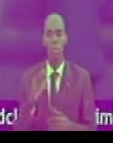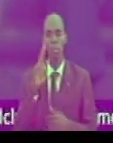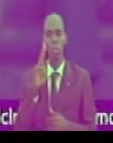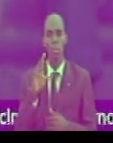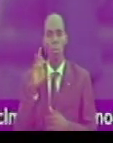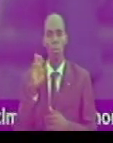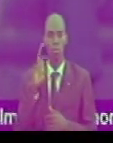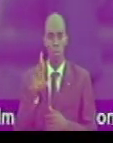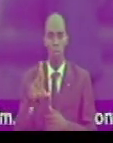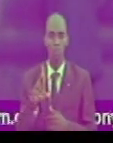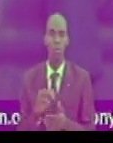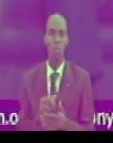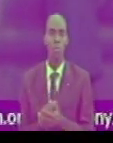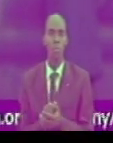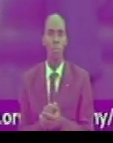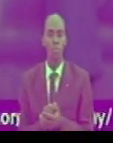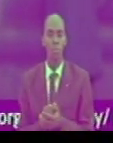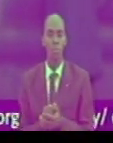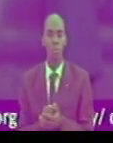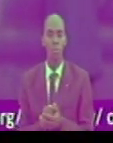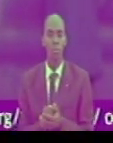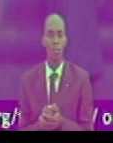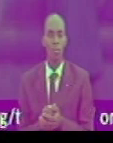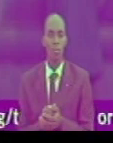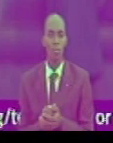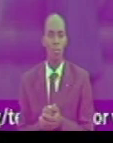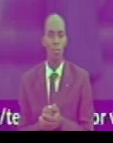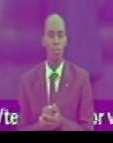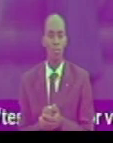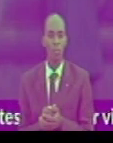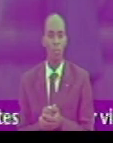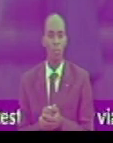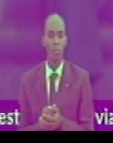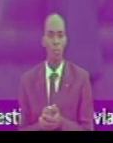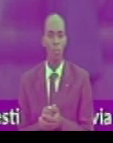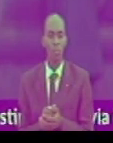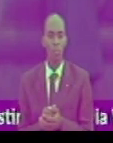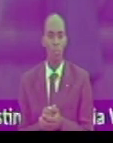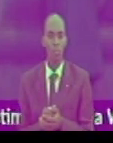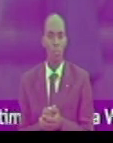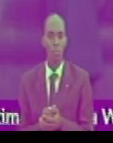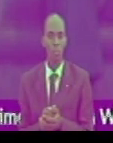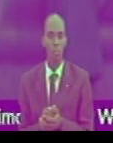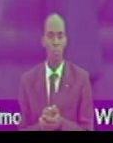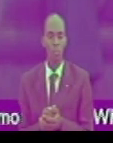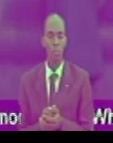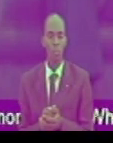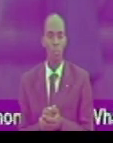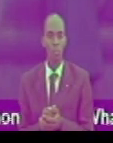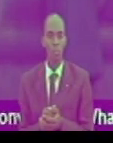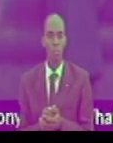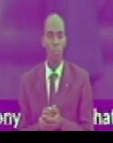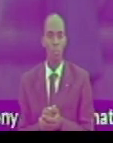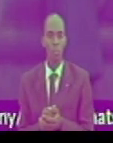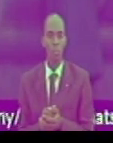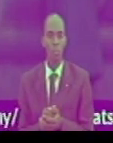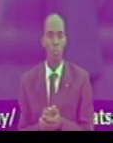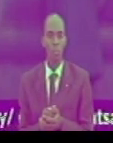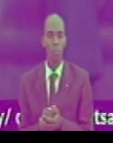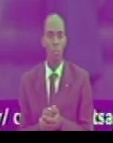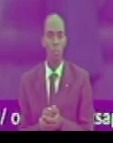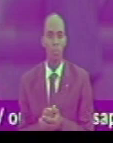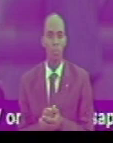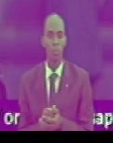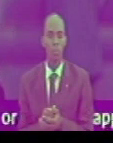my bag, I'm not always all right. As at February this year, I was coming back from work, and